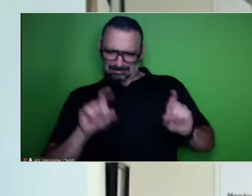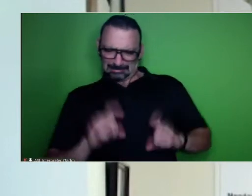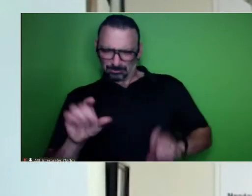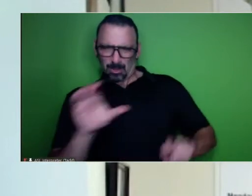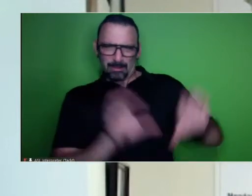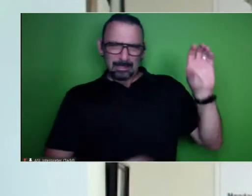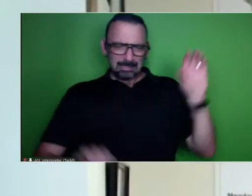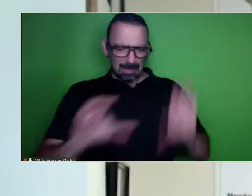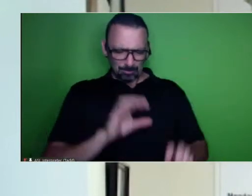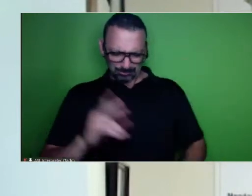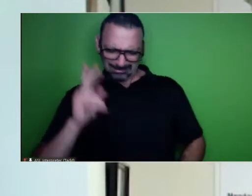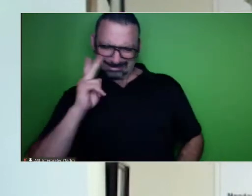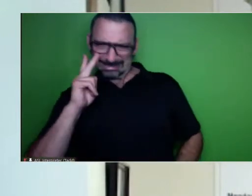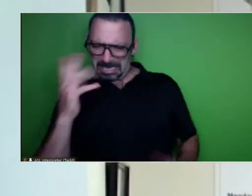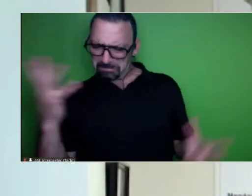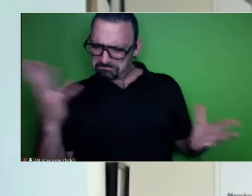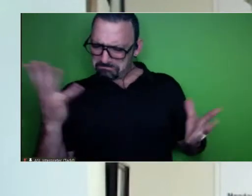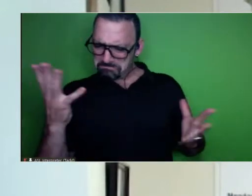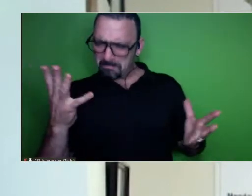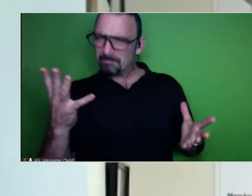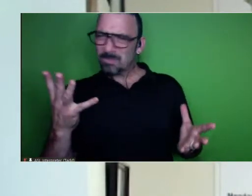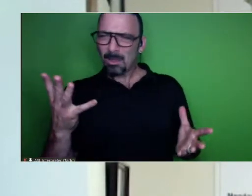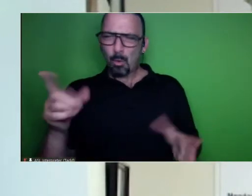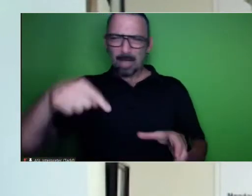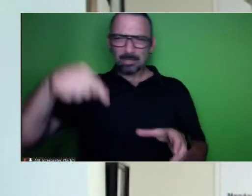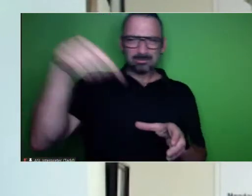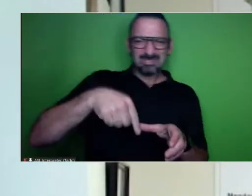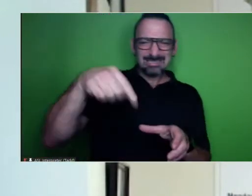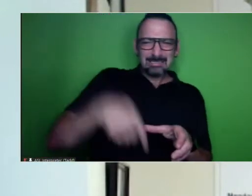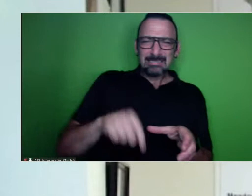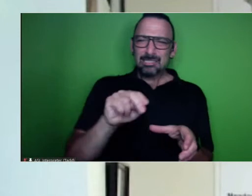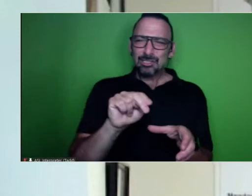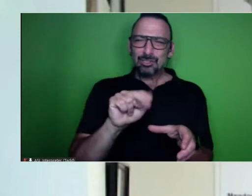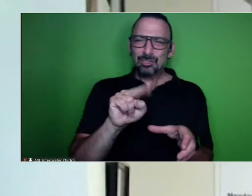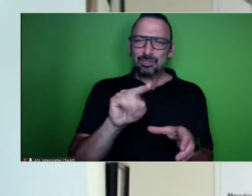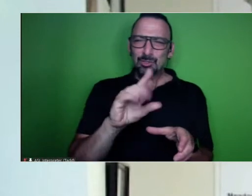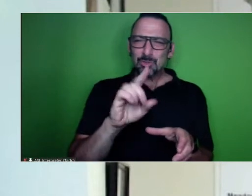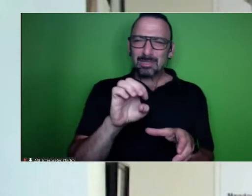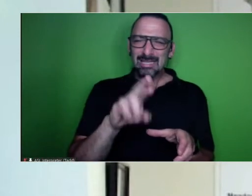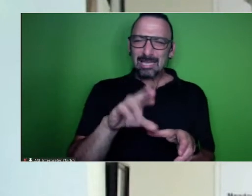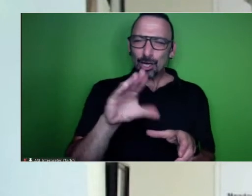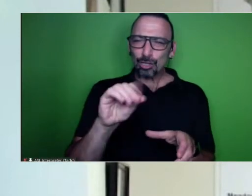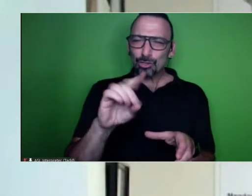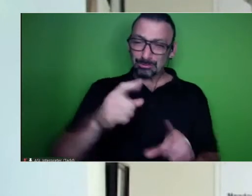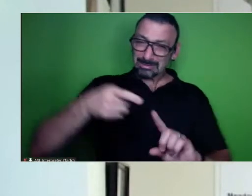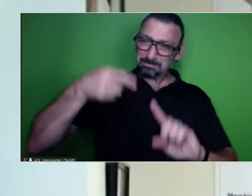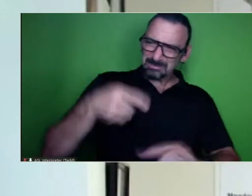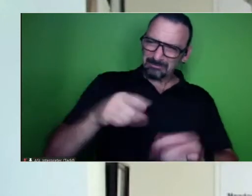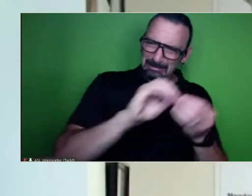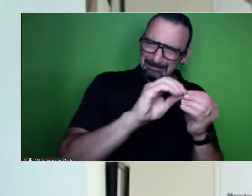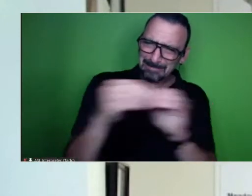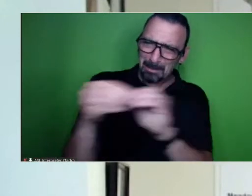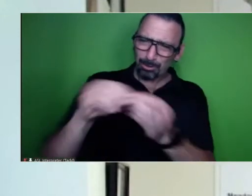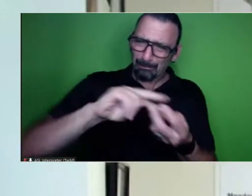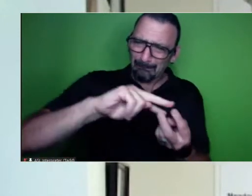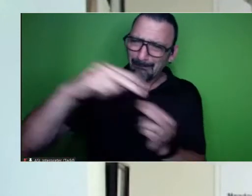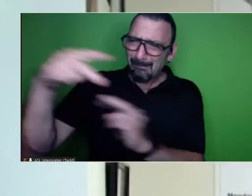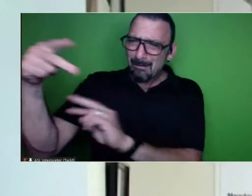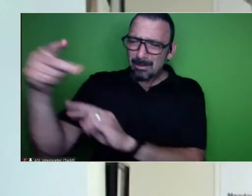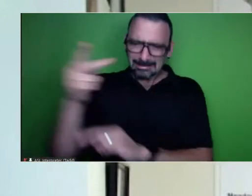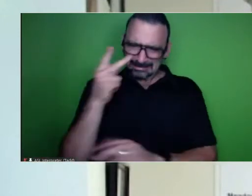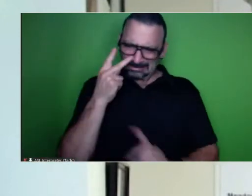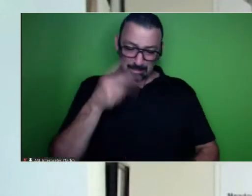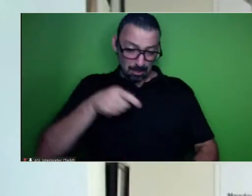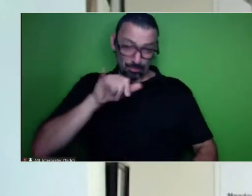to find out what the nuclear code is, and if it has the changes in the